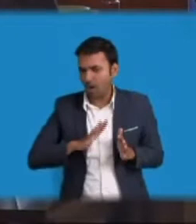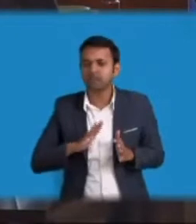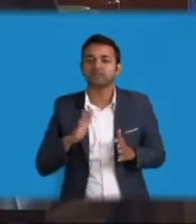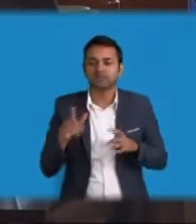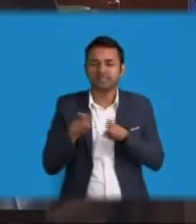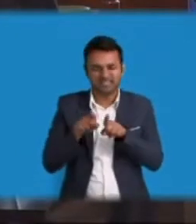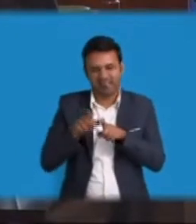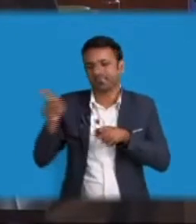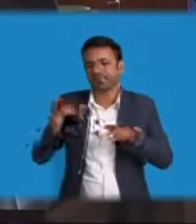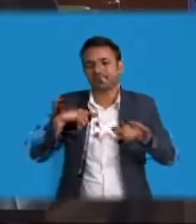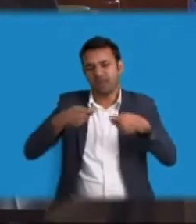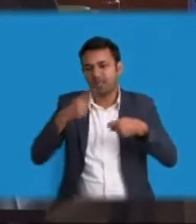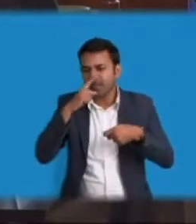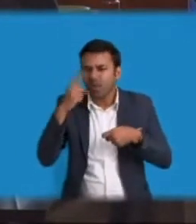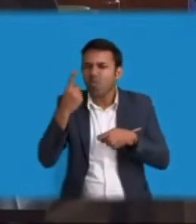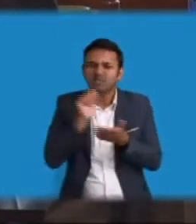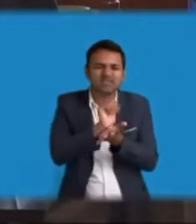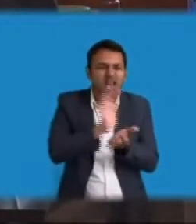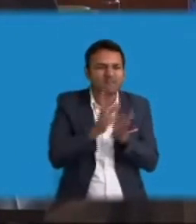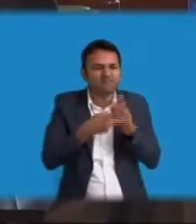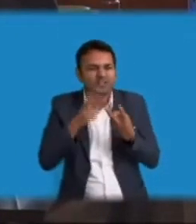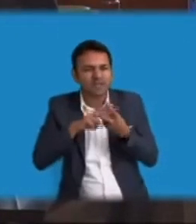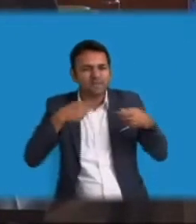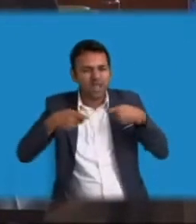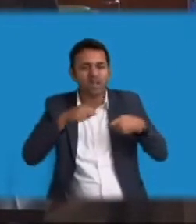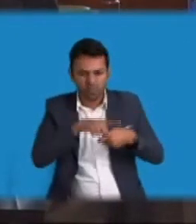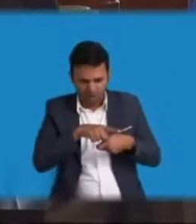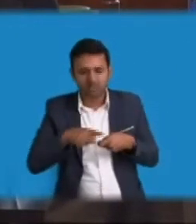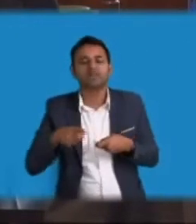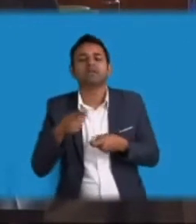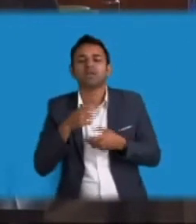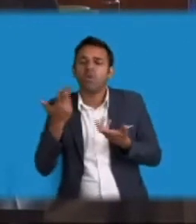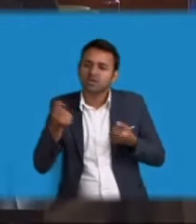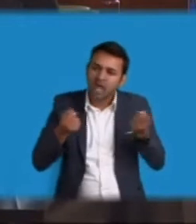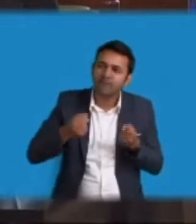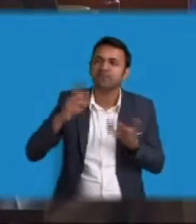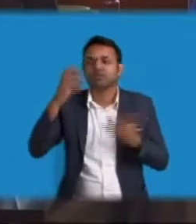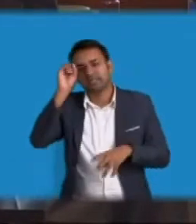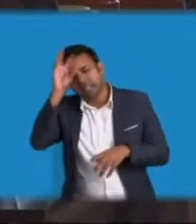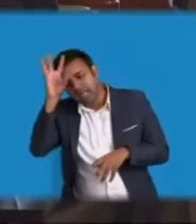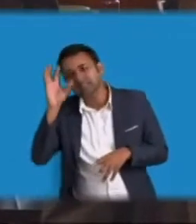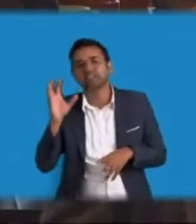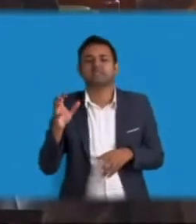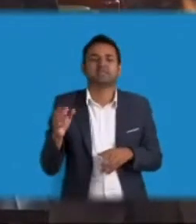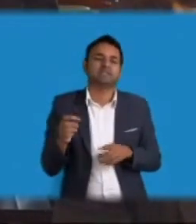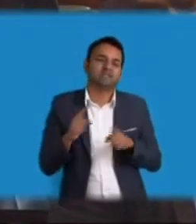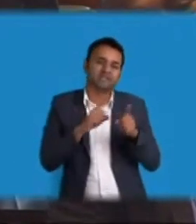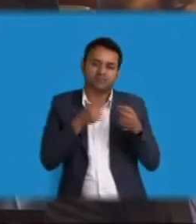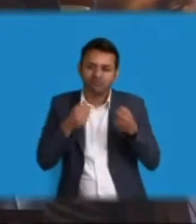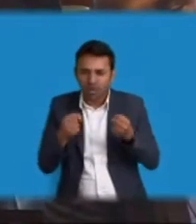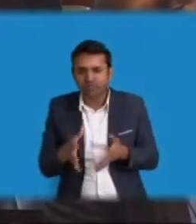operators, carrier operators do not want increases in their fees and charges. So, Madam Speaker, this begs the